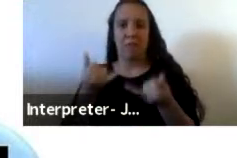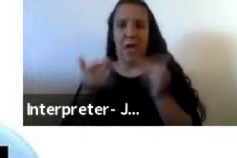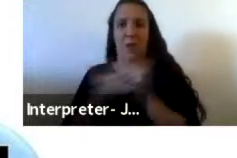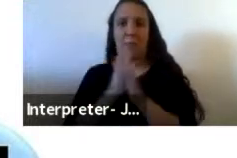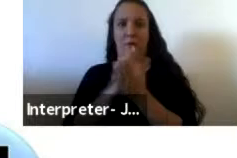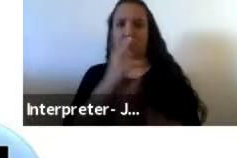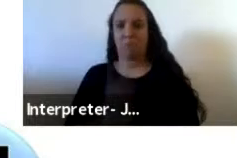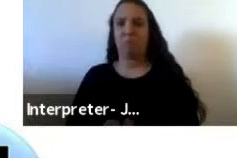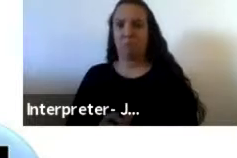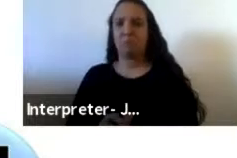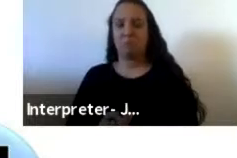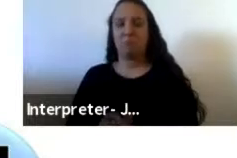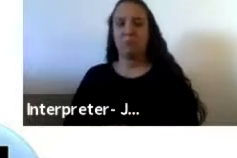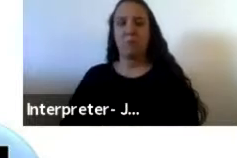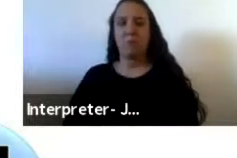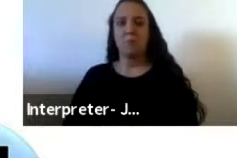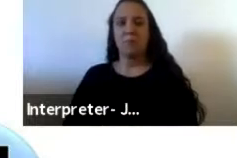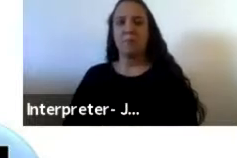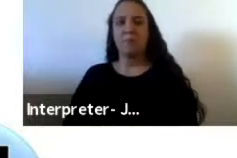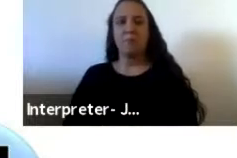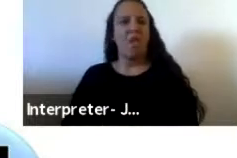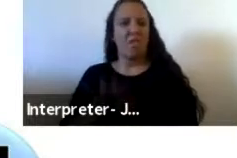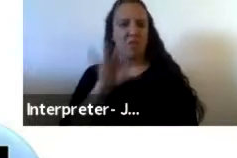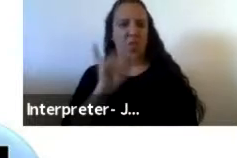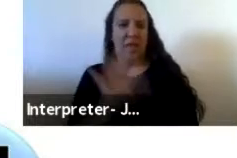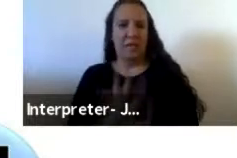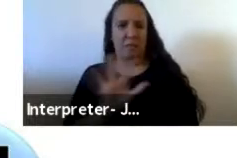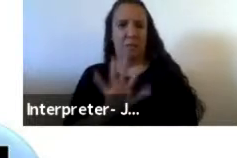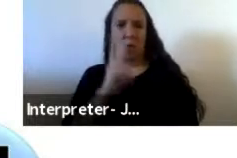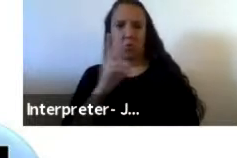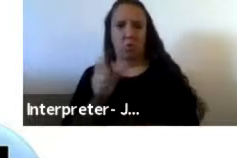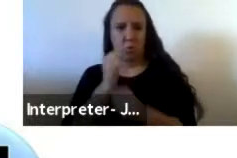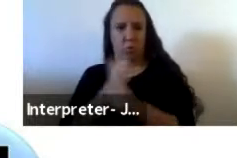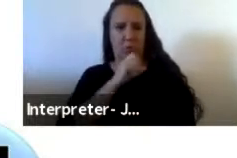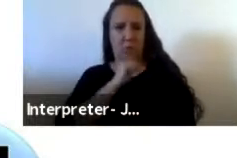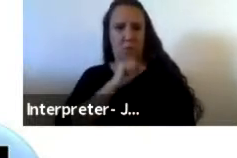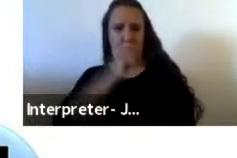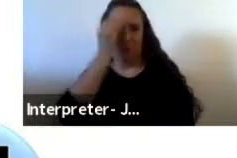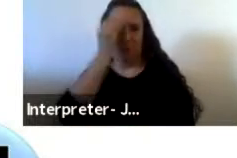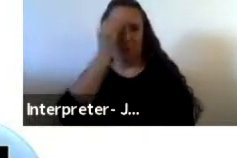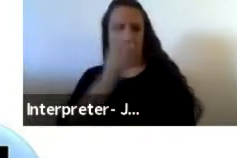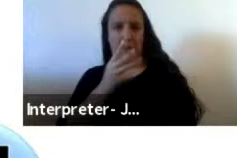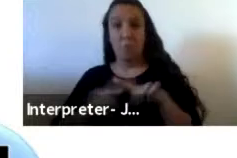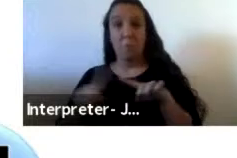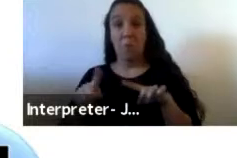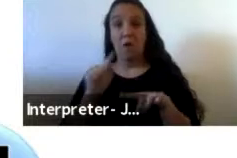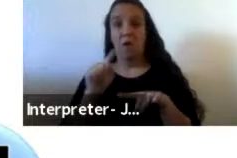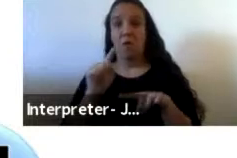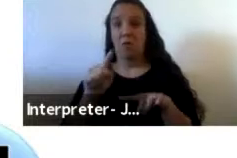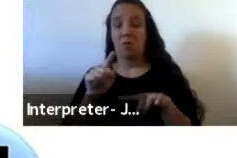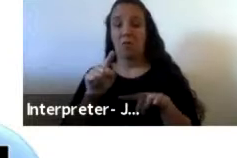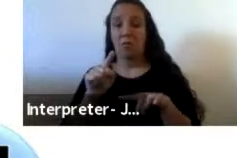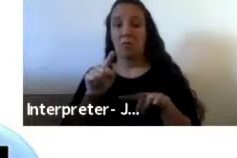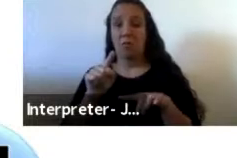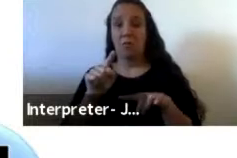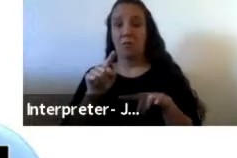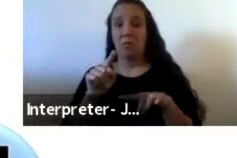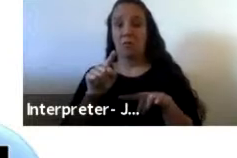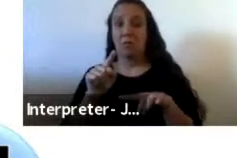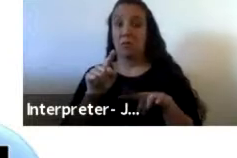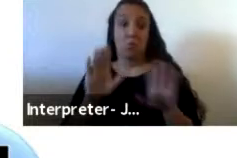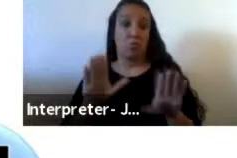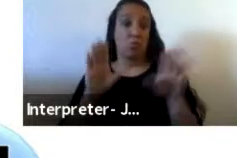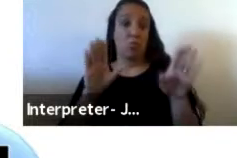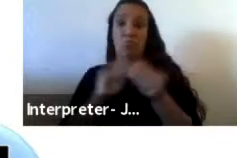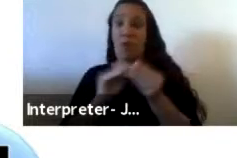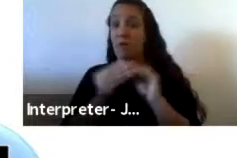sales, this is about 2 years old, but if you look at the numbers, where this is actually extremely, you know what, great numbers,